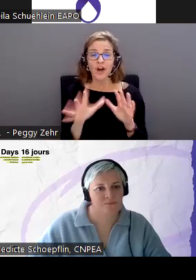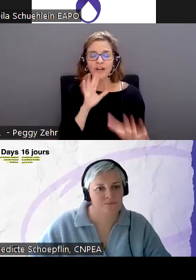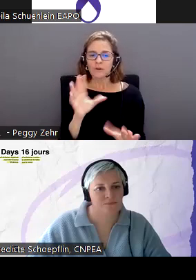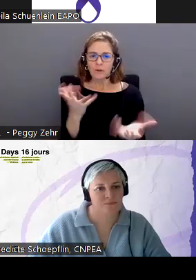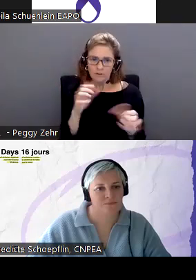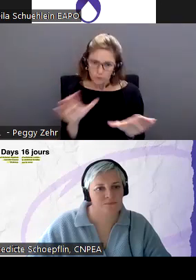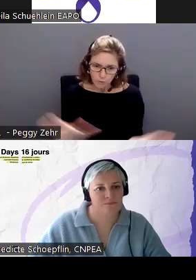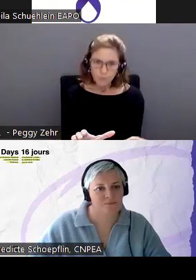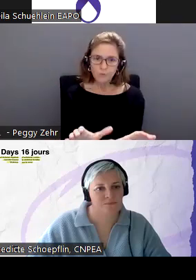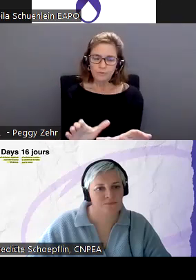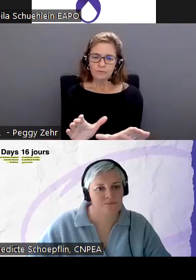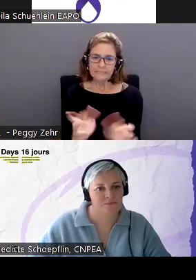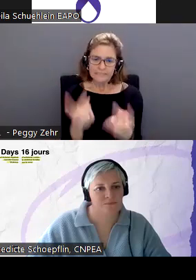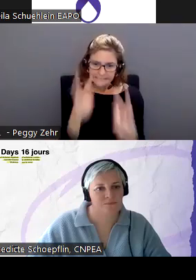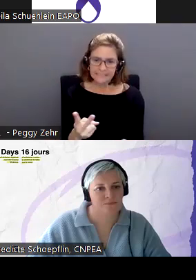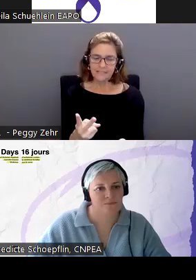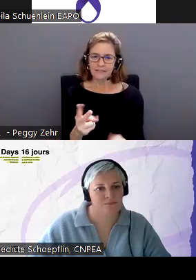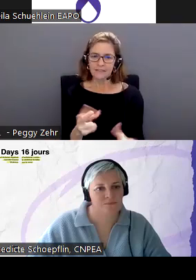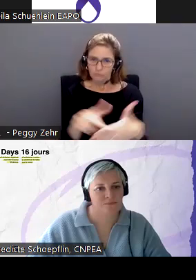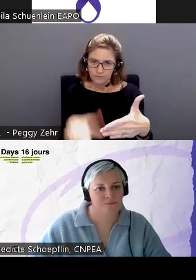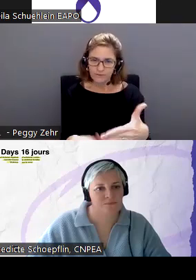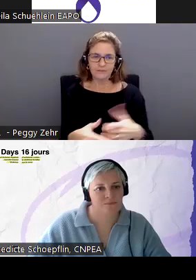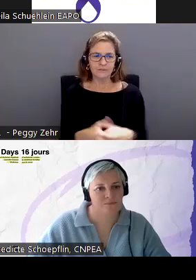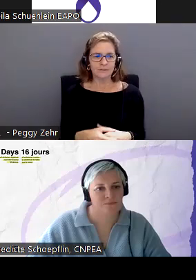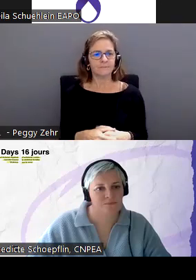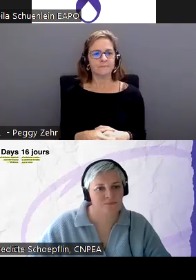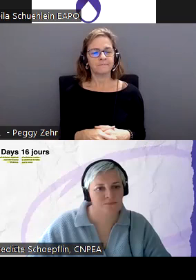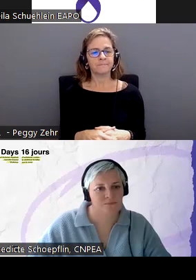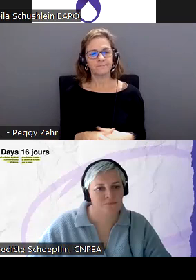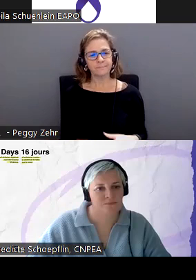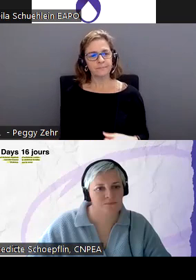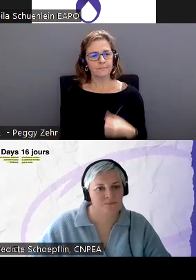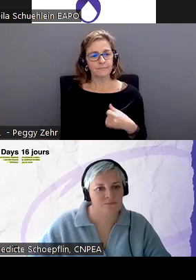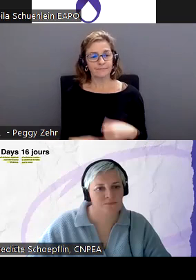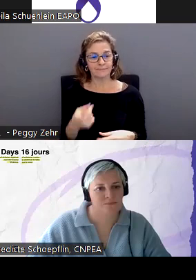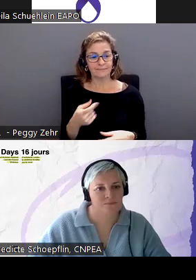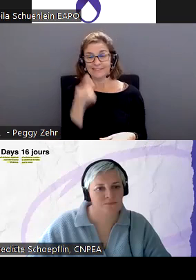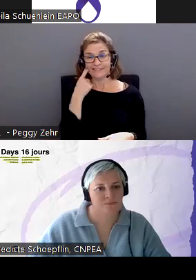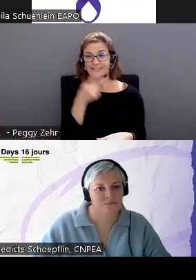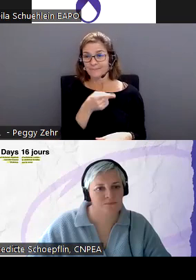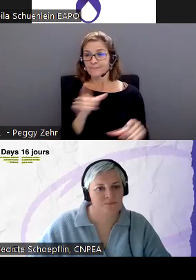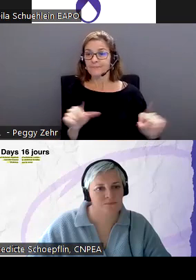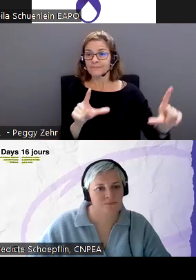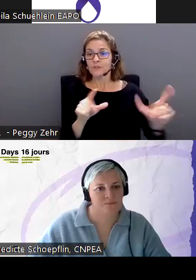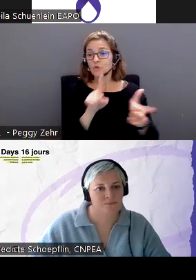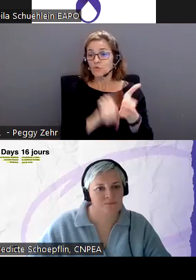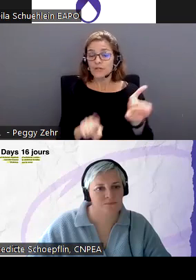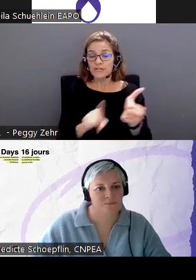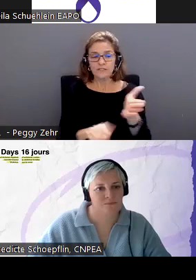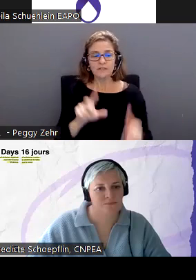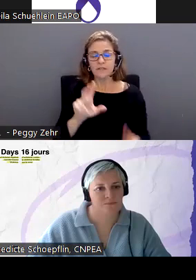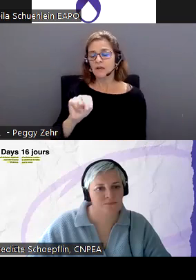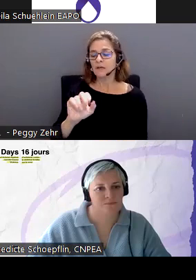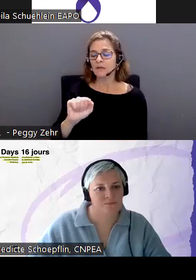doing things. So this is from research that was done by Nadine